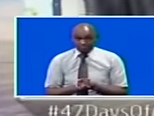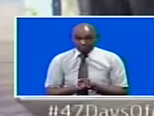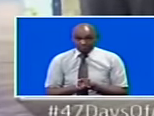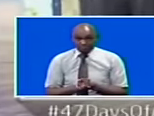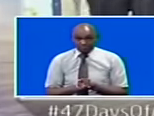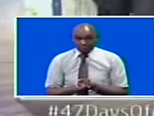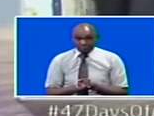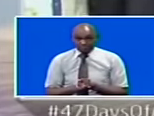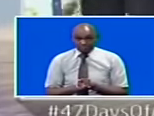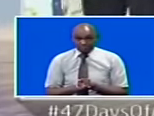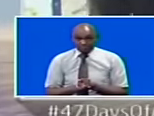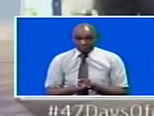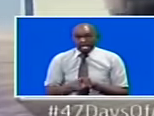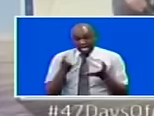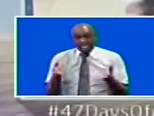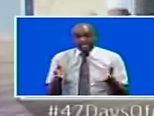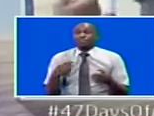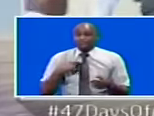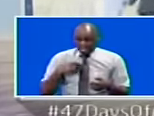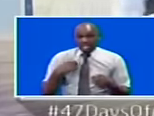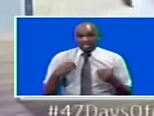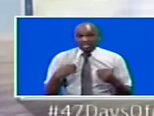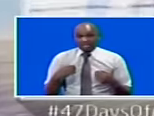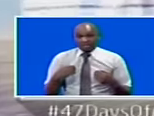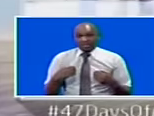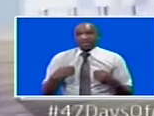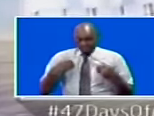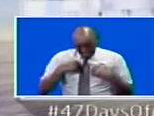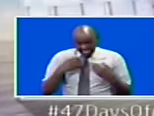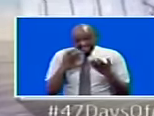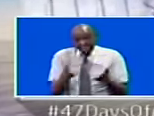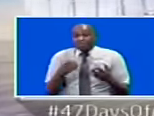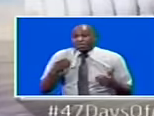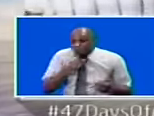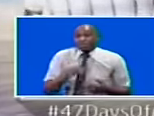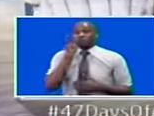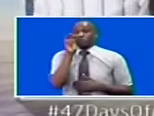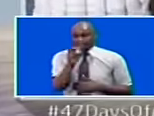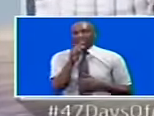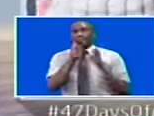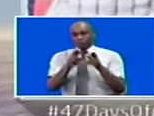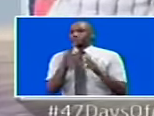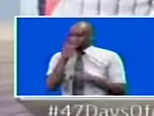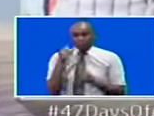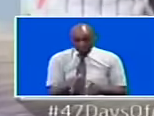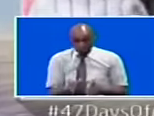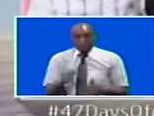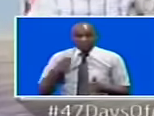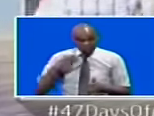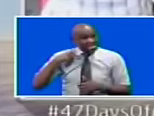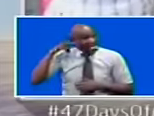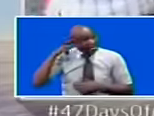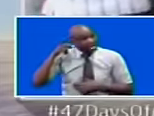All right. So, and besides, I'm yet to even see that report. I have heard it on the